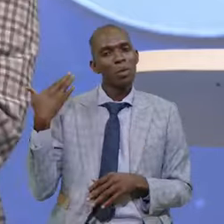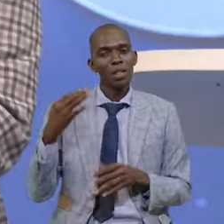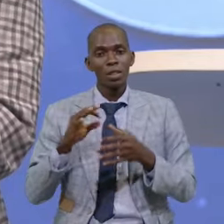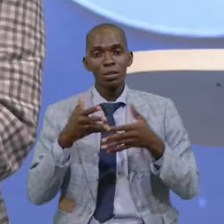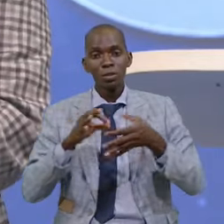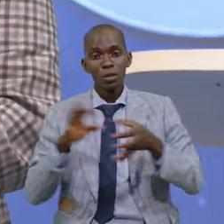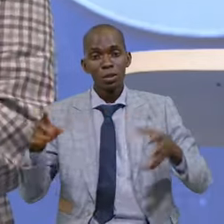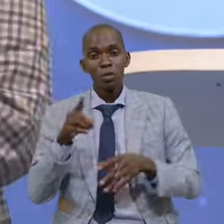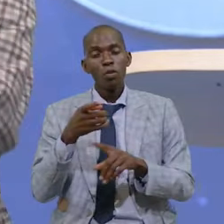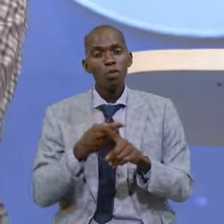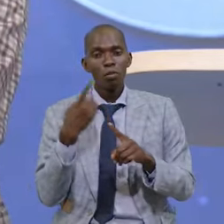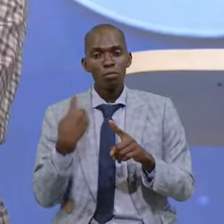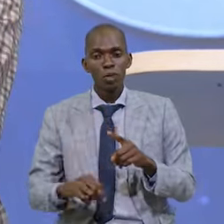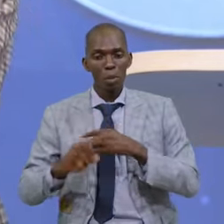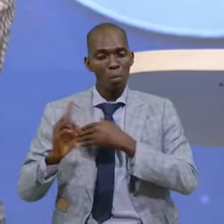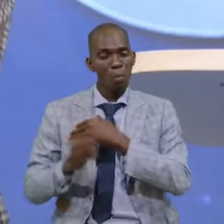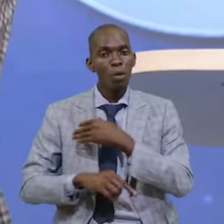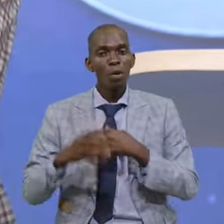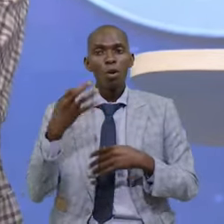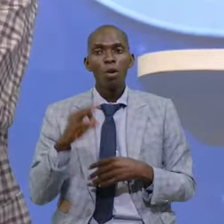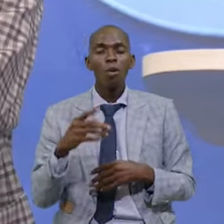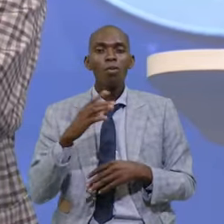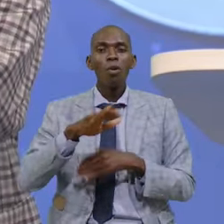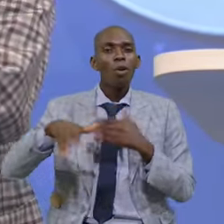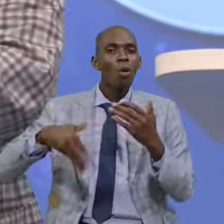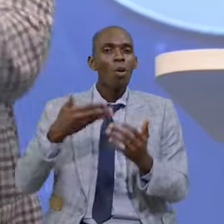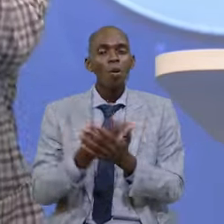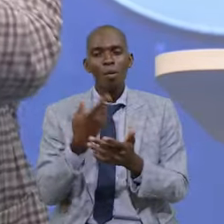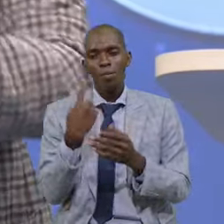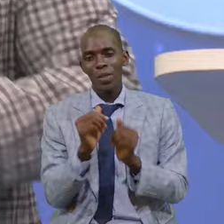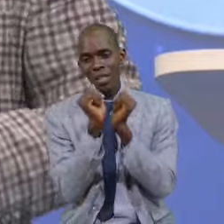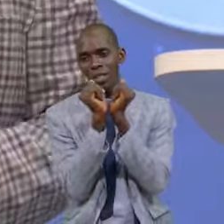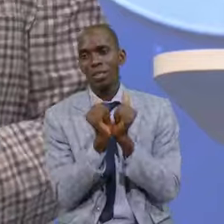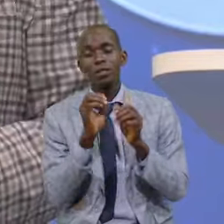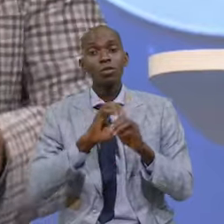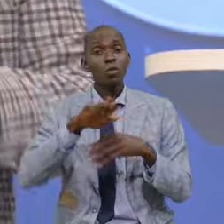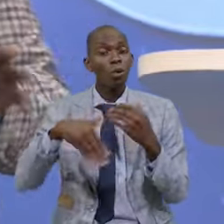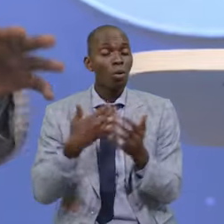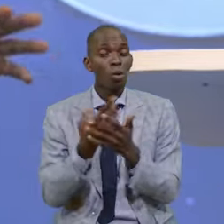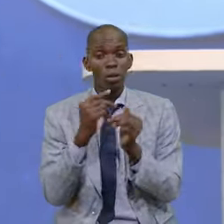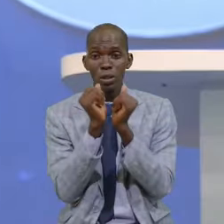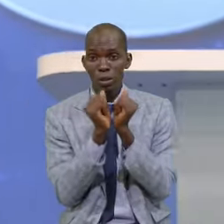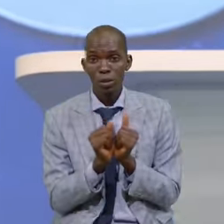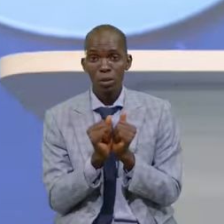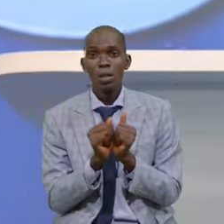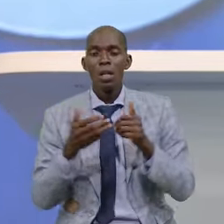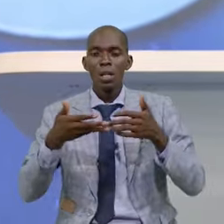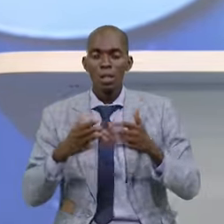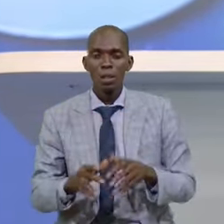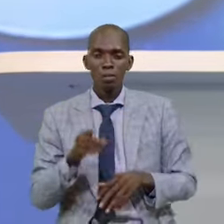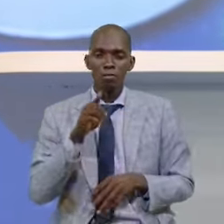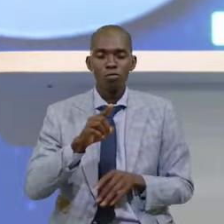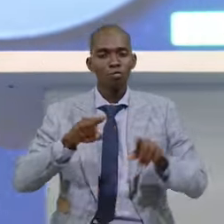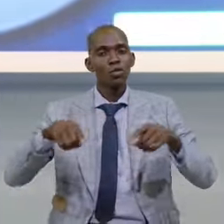the punishment of all the slavery, in all the slavery you've been. Let him go